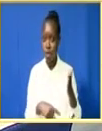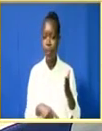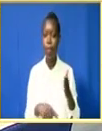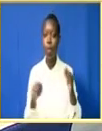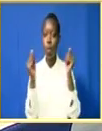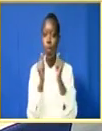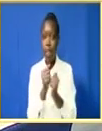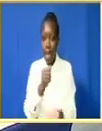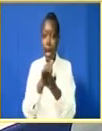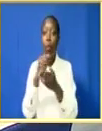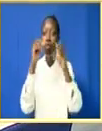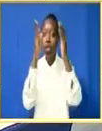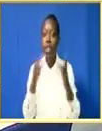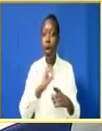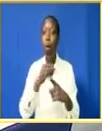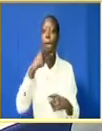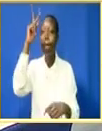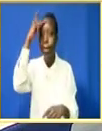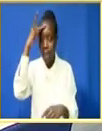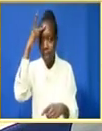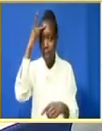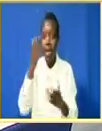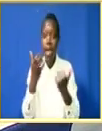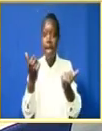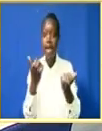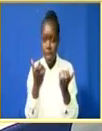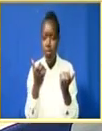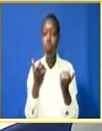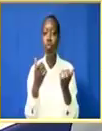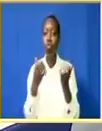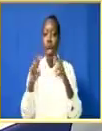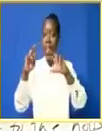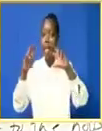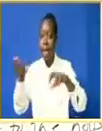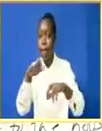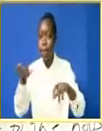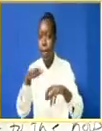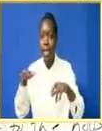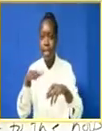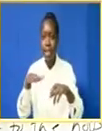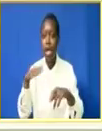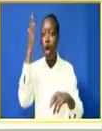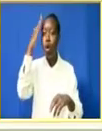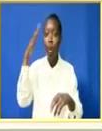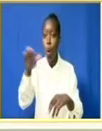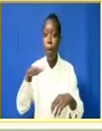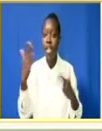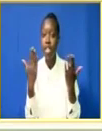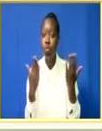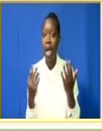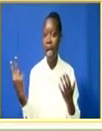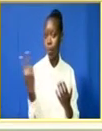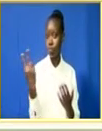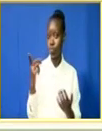your teacher or parent mm-hmm. or guardian, mm-hmm. identify areas where these two erosions may occur mm.